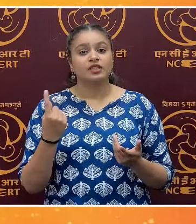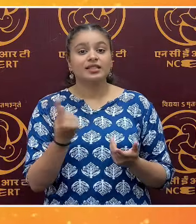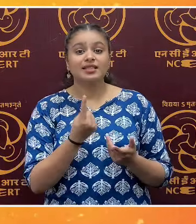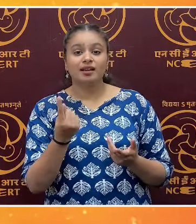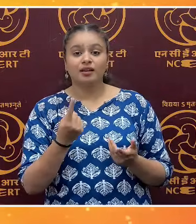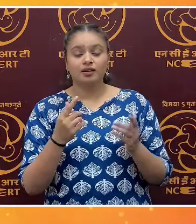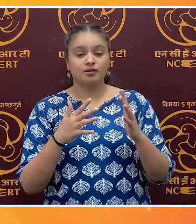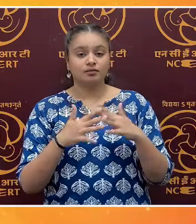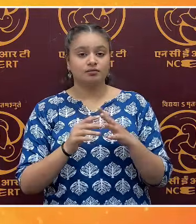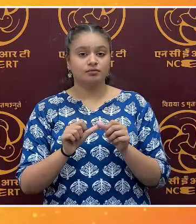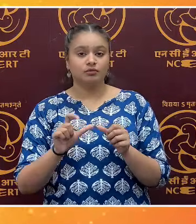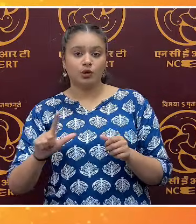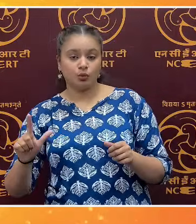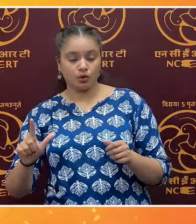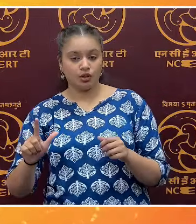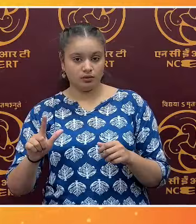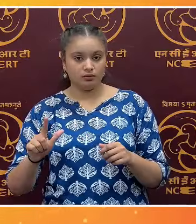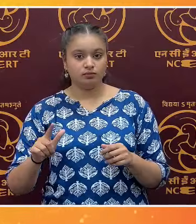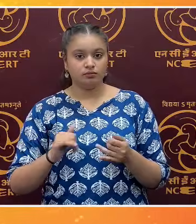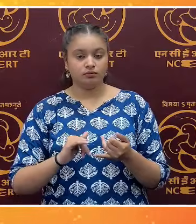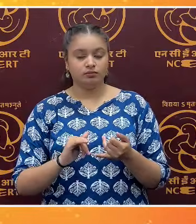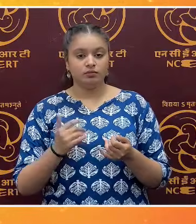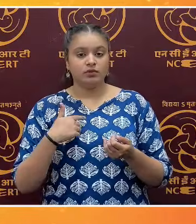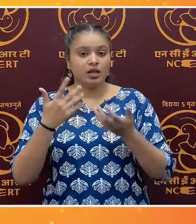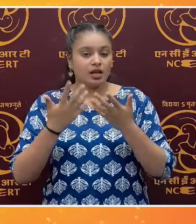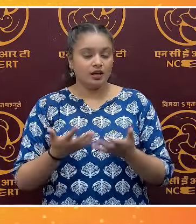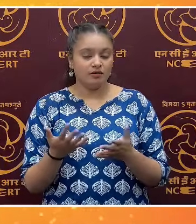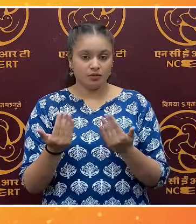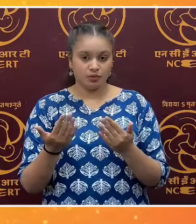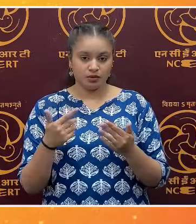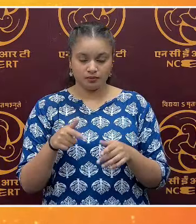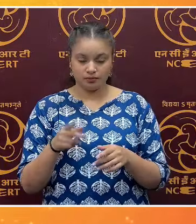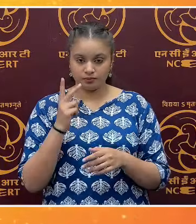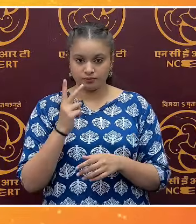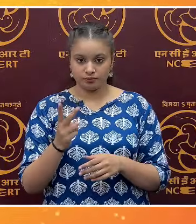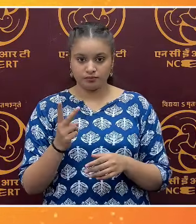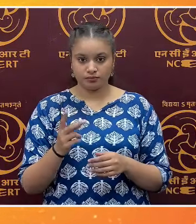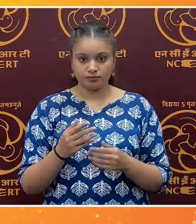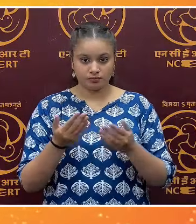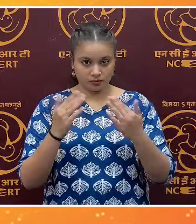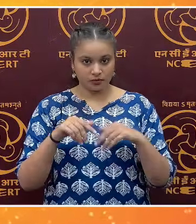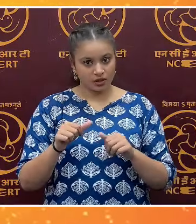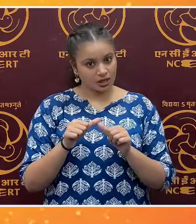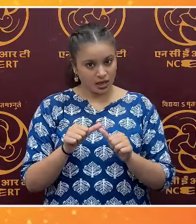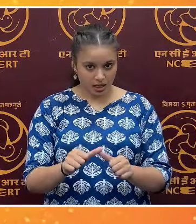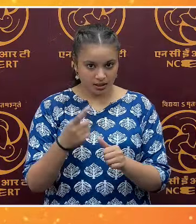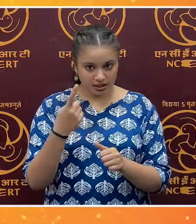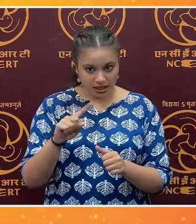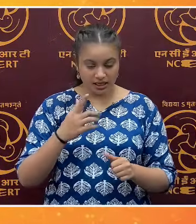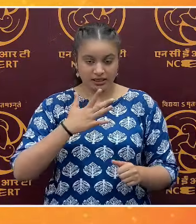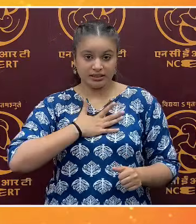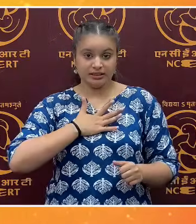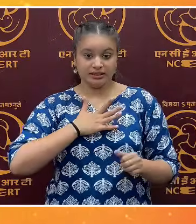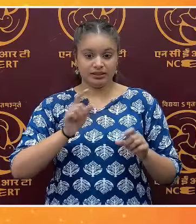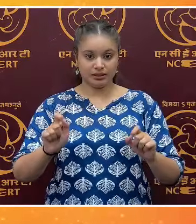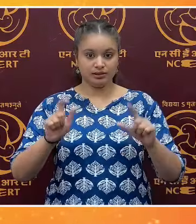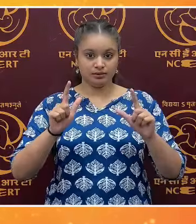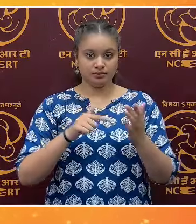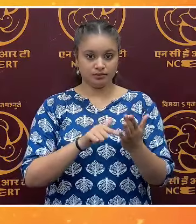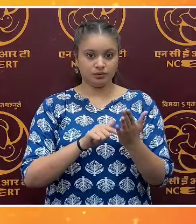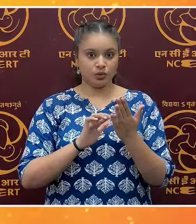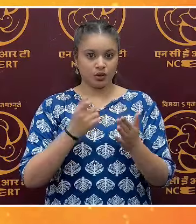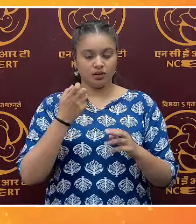socket, what will happen? It will overload it. Okay. So let's continue. So once your answer is correct, it will be highlighted in green.